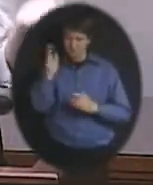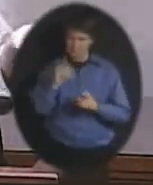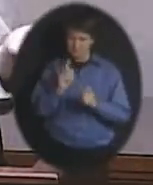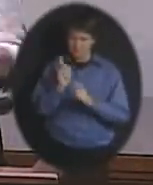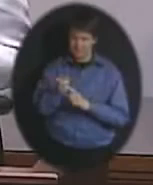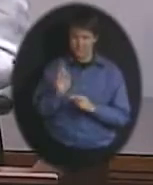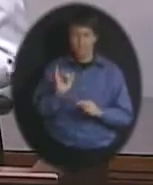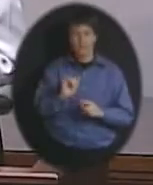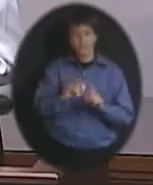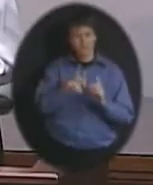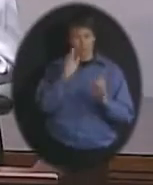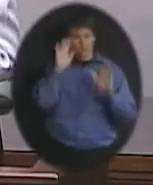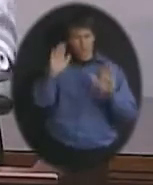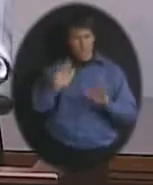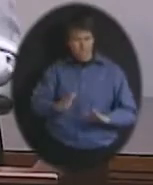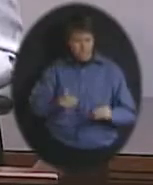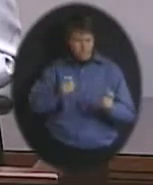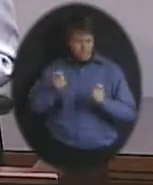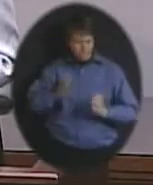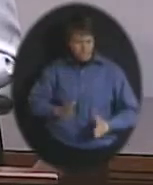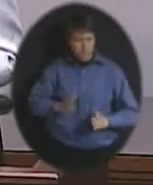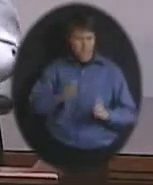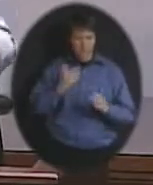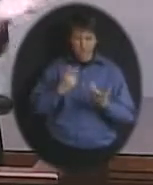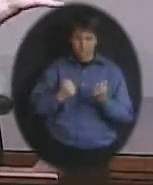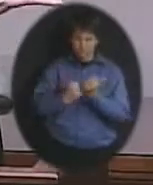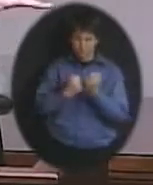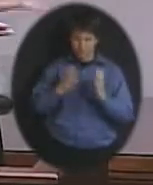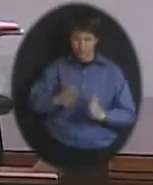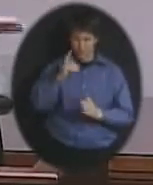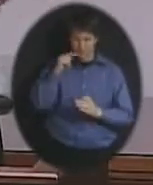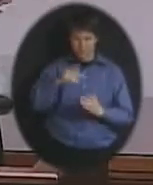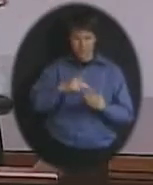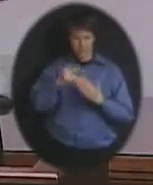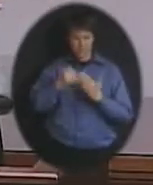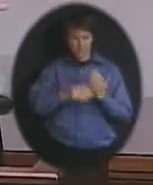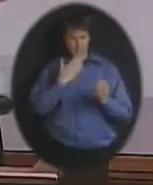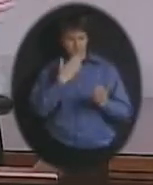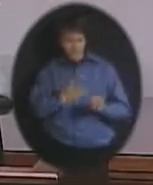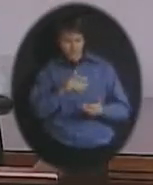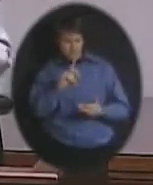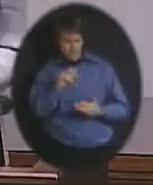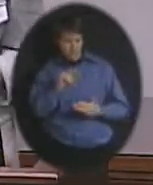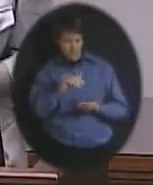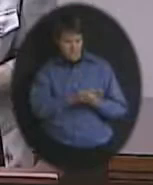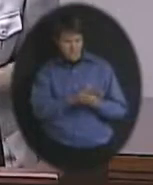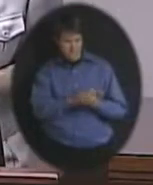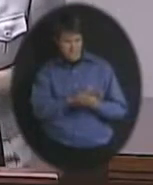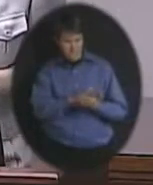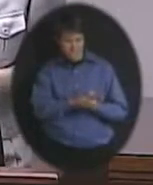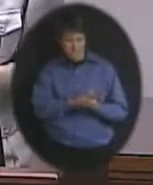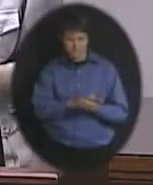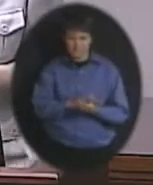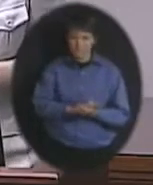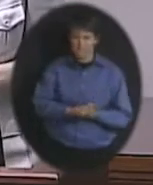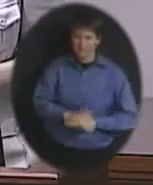been a wonderful facilitator and cheerleader of this project. So I recognize you too, Donna.